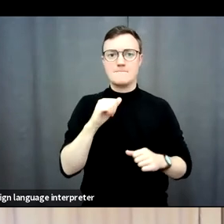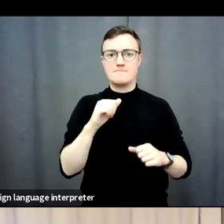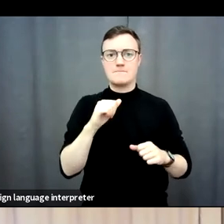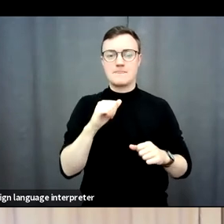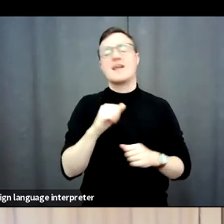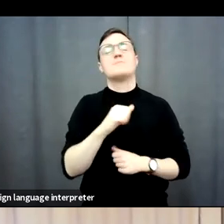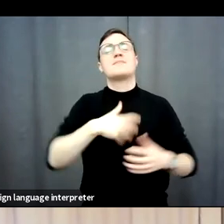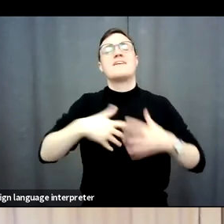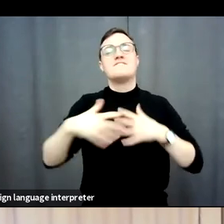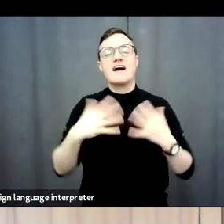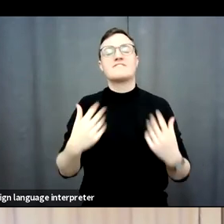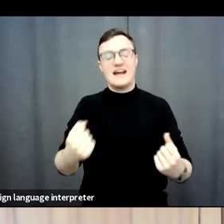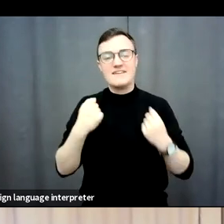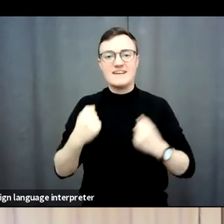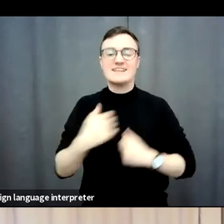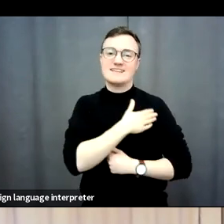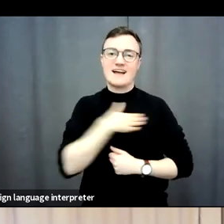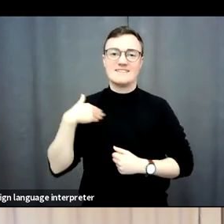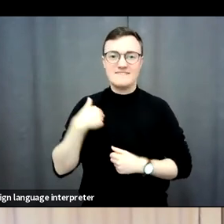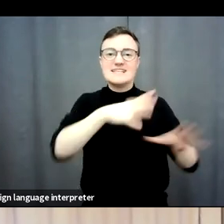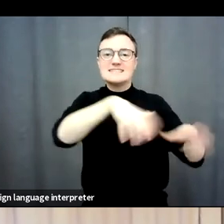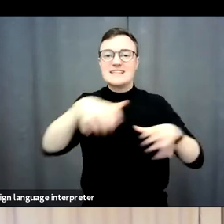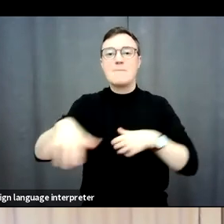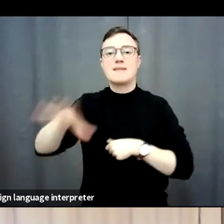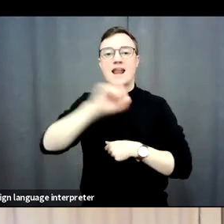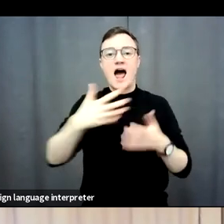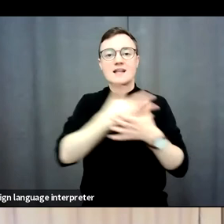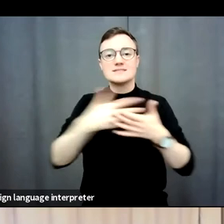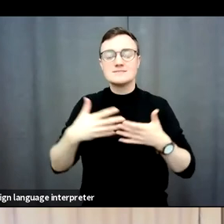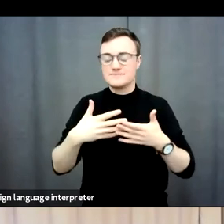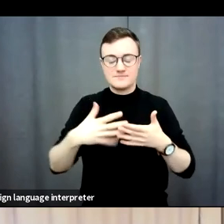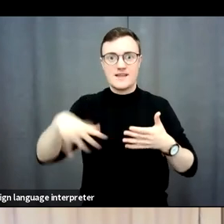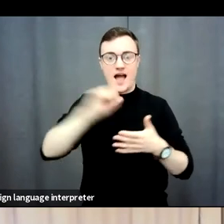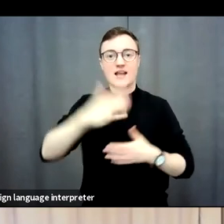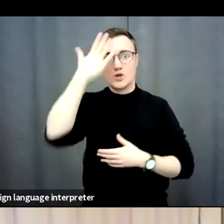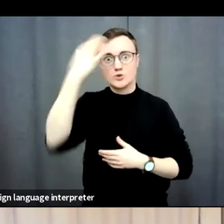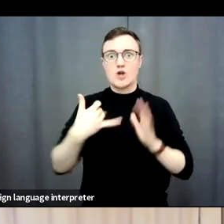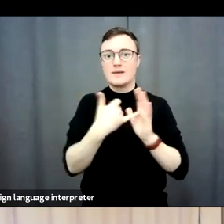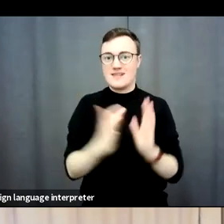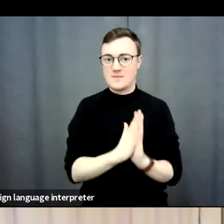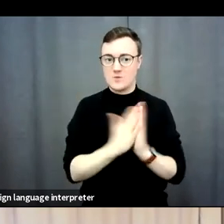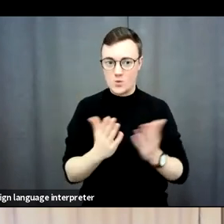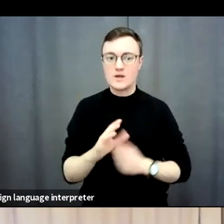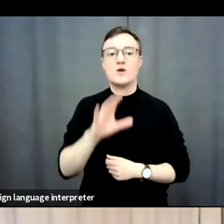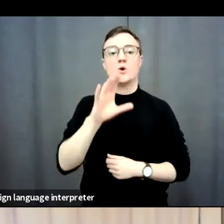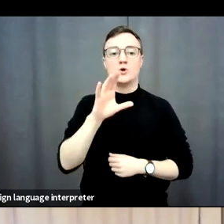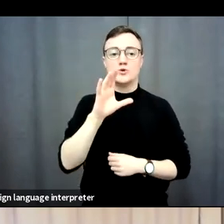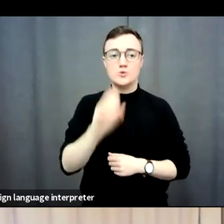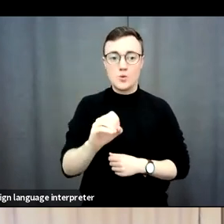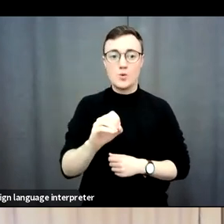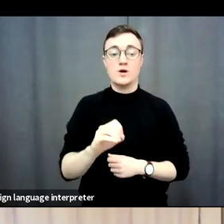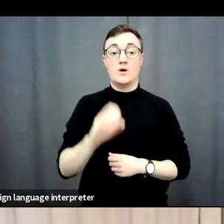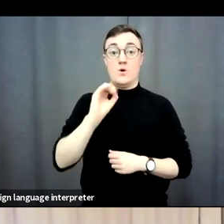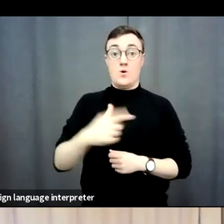collected in a book? When we put on our language glasses and give bodily tactile utterances a